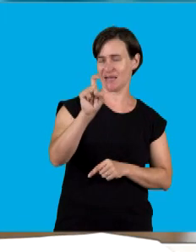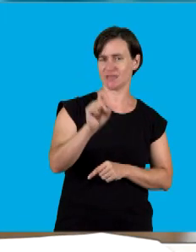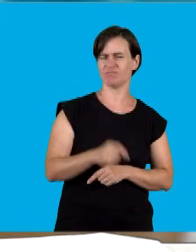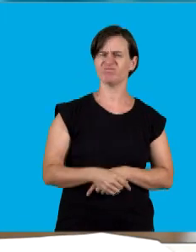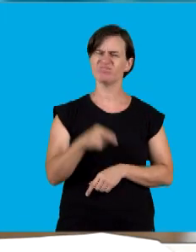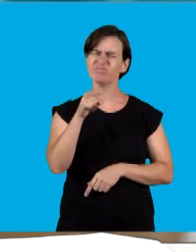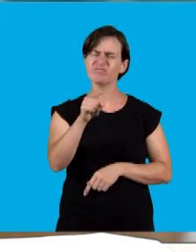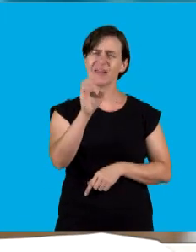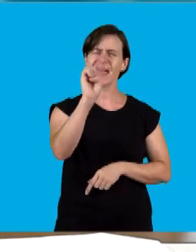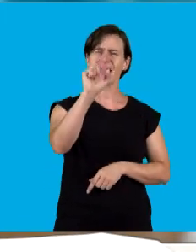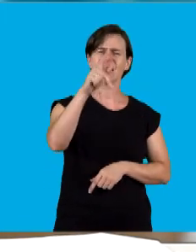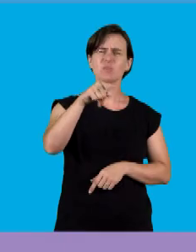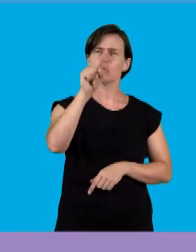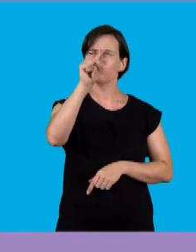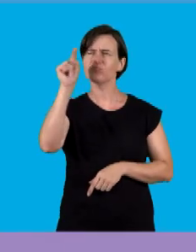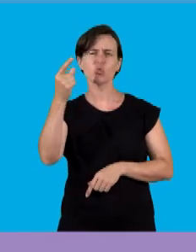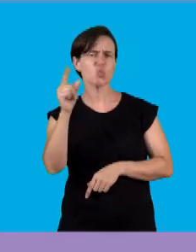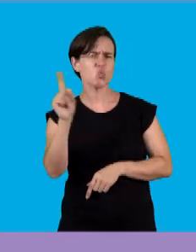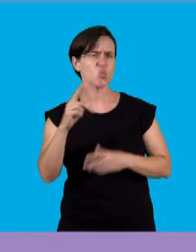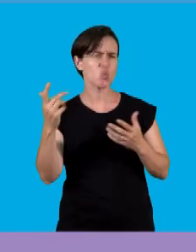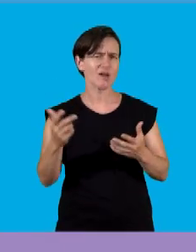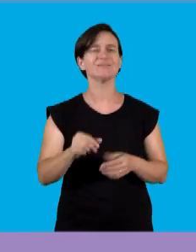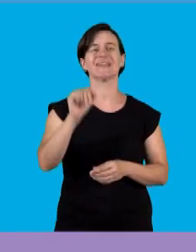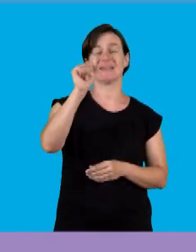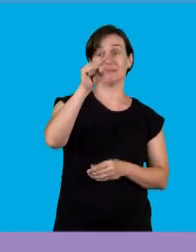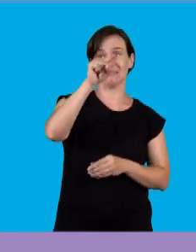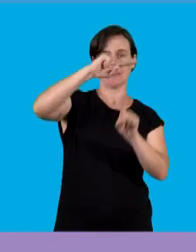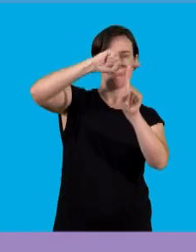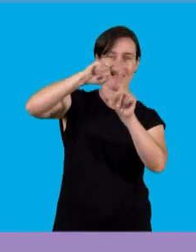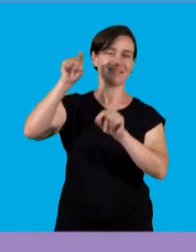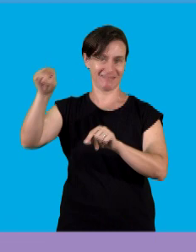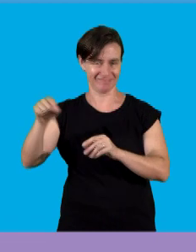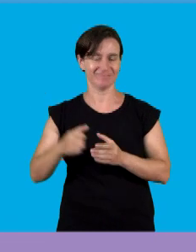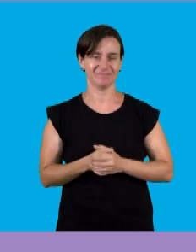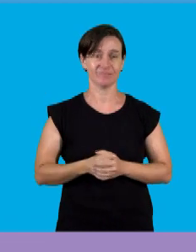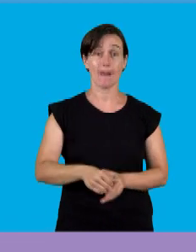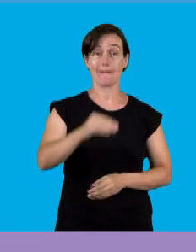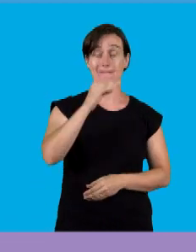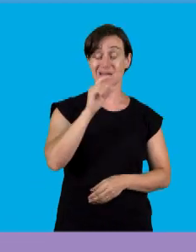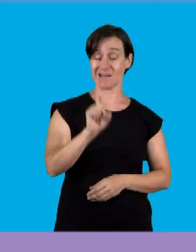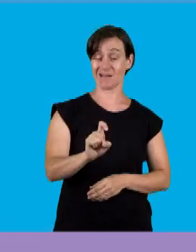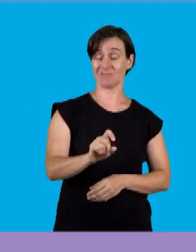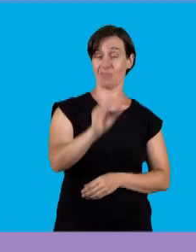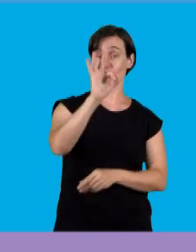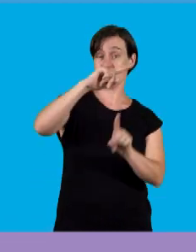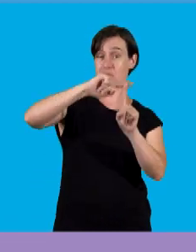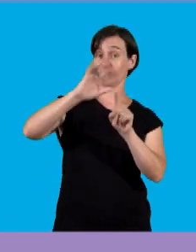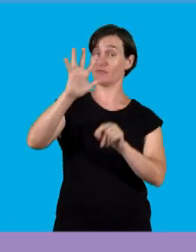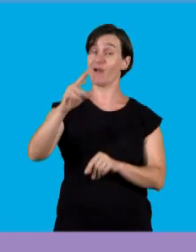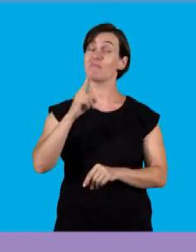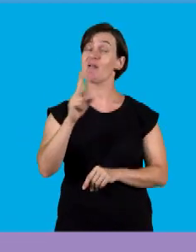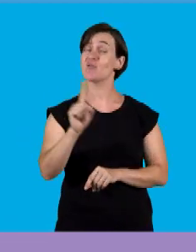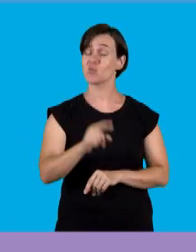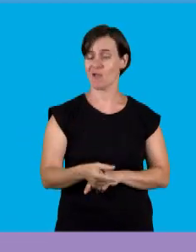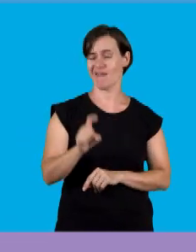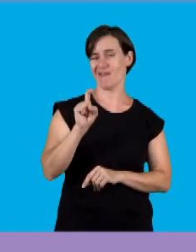we are multiplying? Yes, we are going to add those exponents. So that is going to be a 3 plus a 5. That